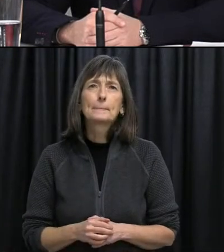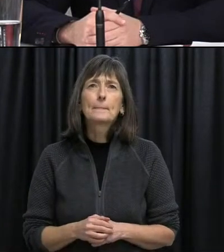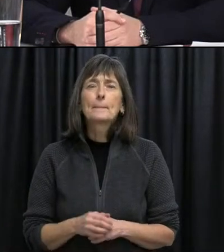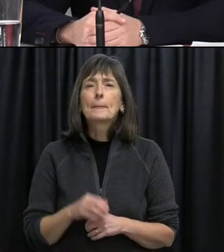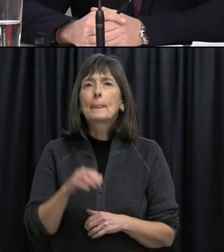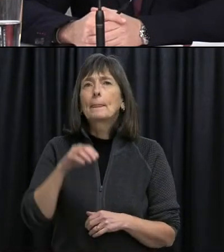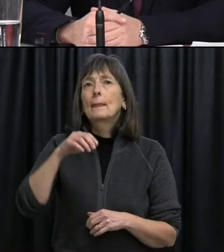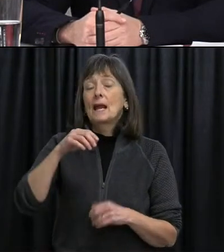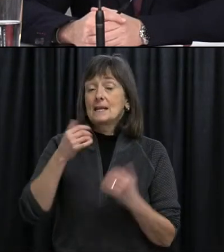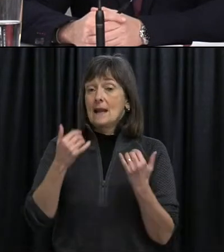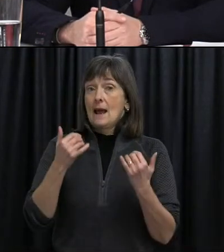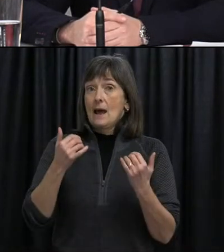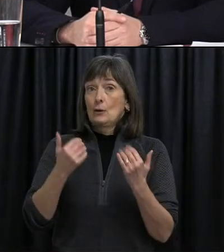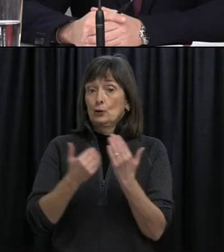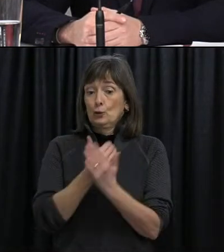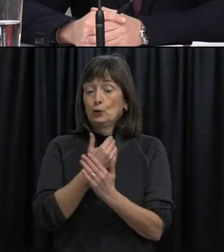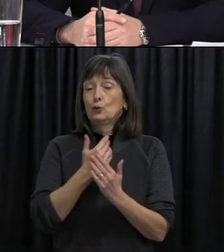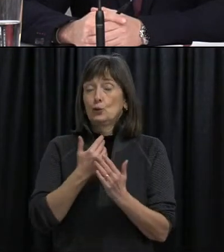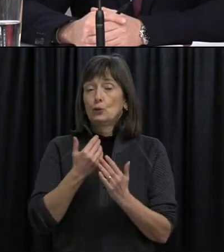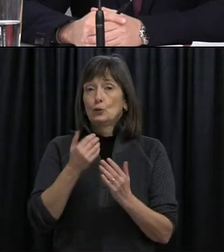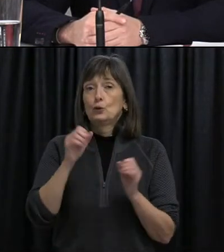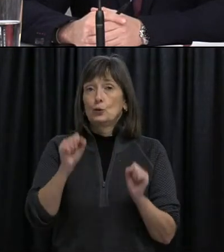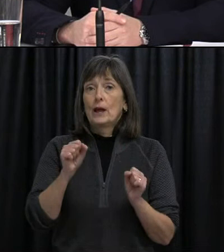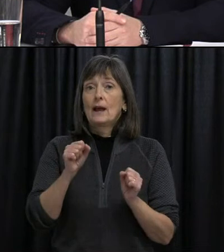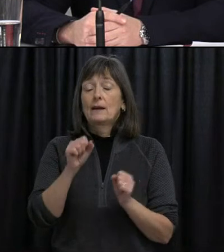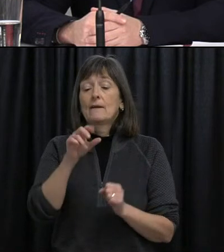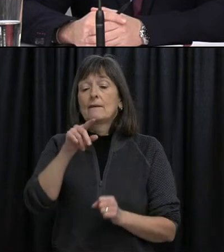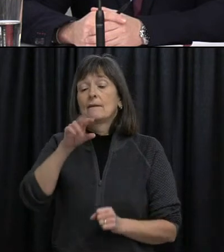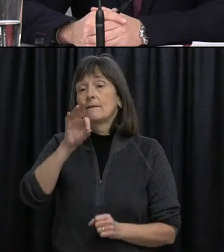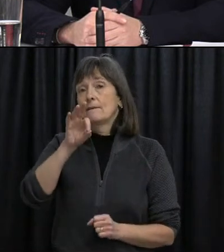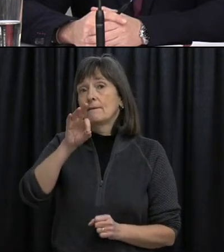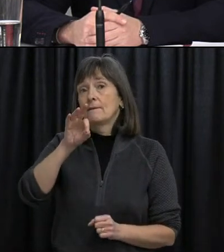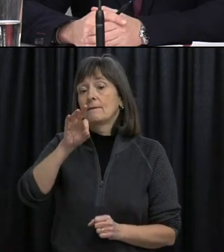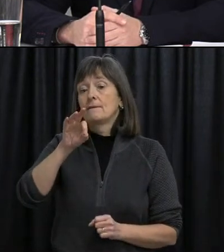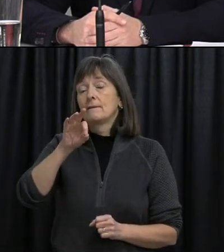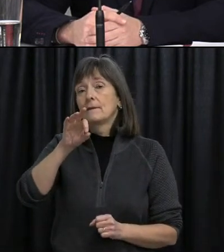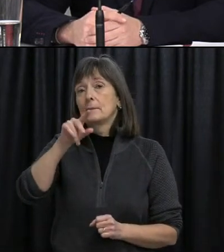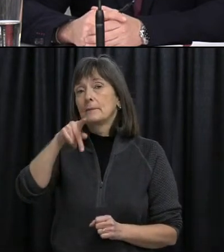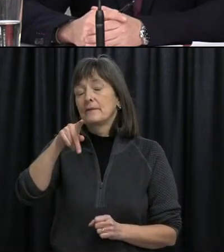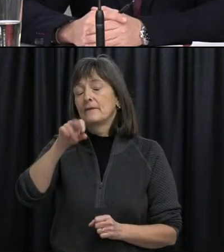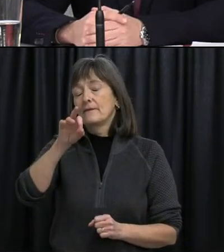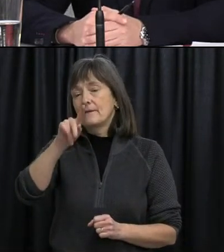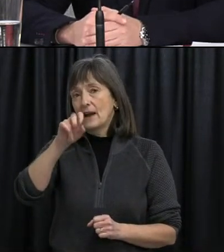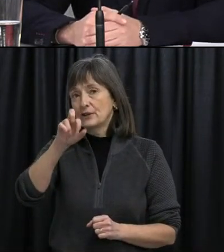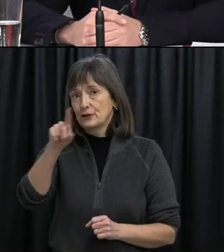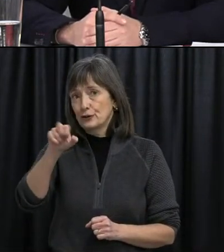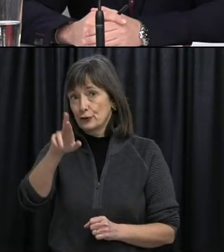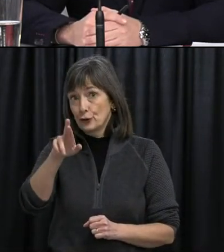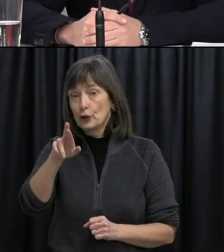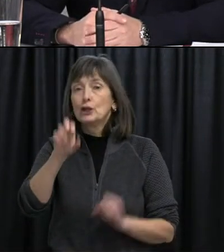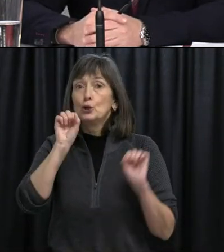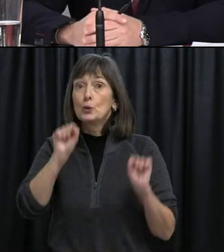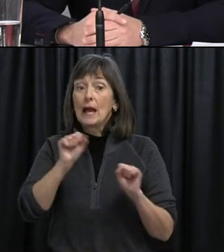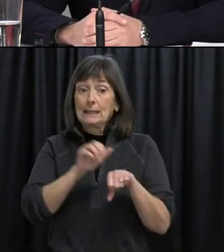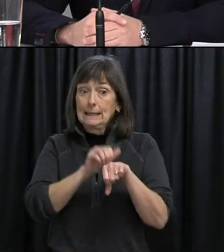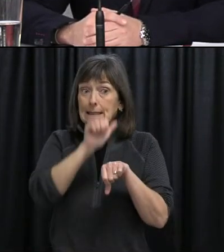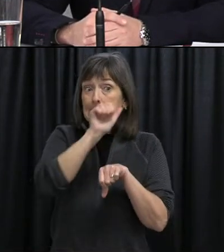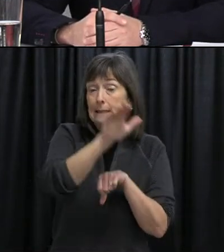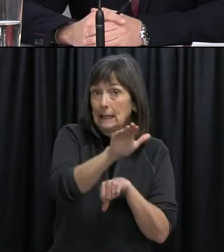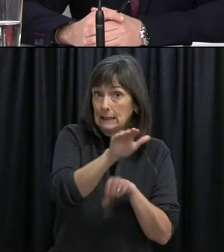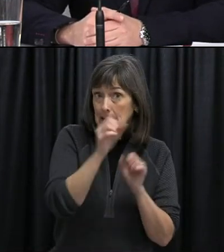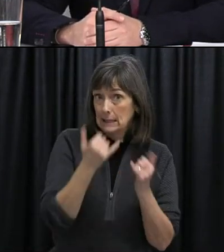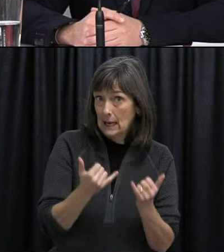Pfizer vaccine. Are there any restrictions on that? How far can it be transported? Do the places need ultra